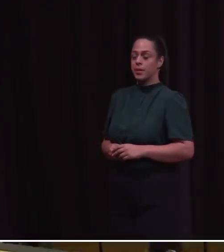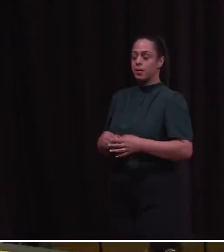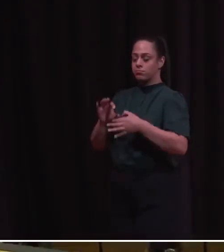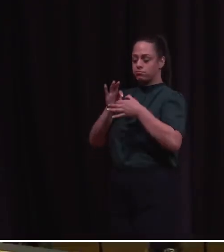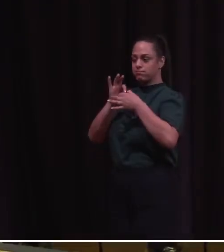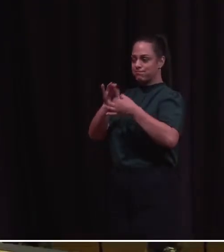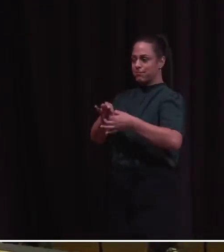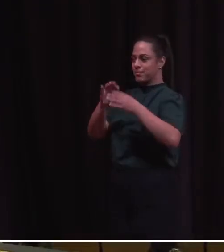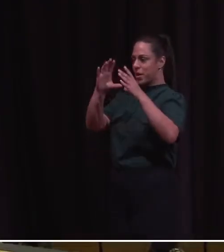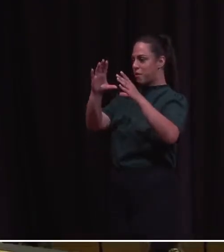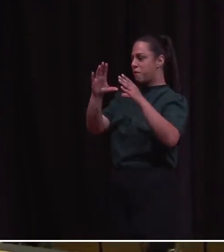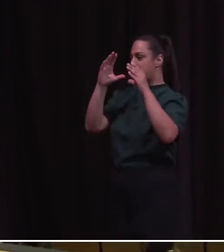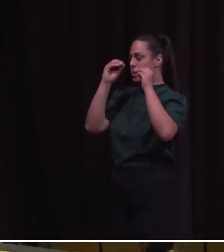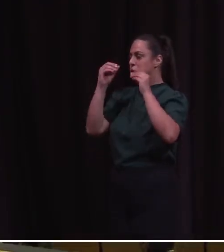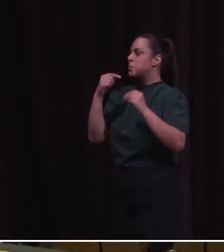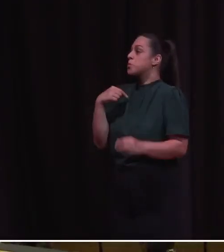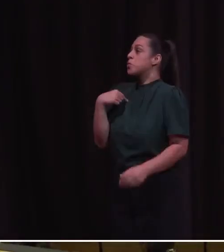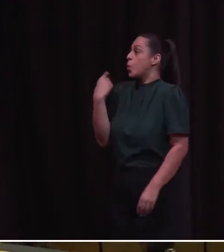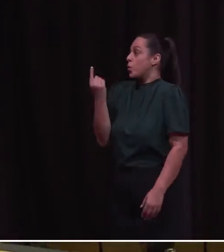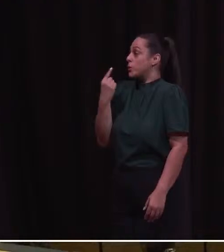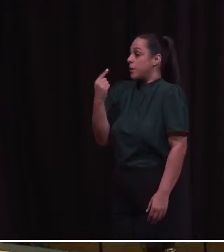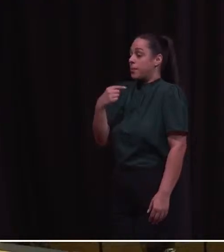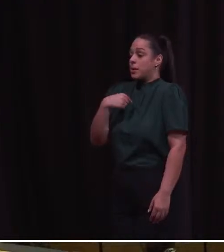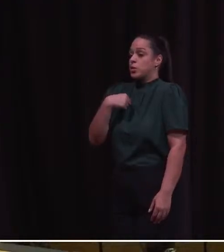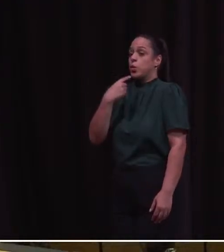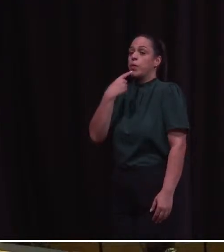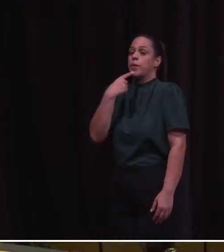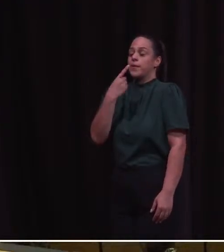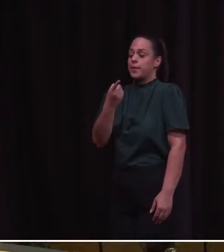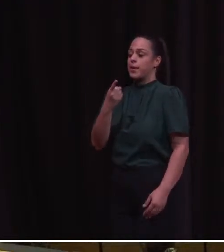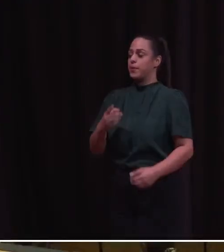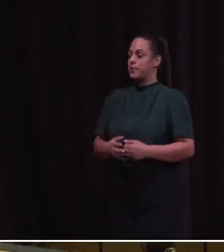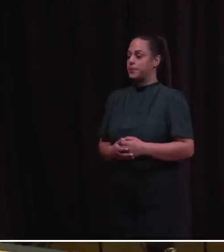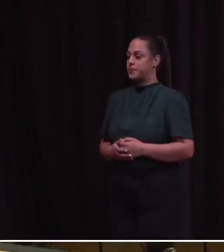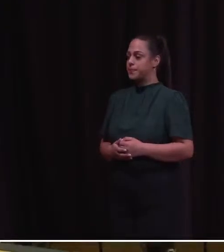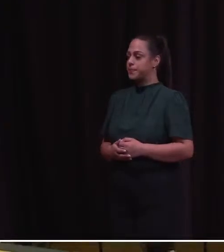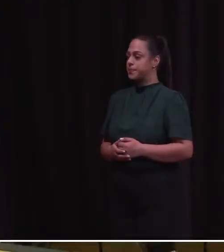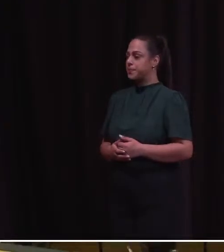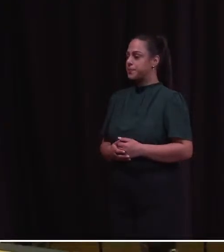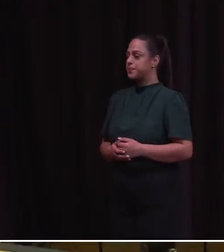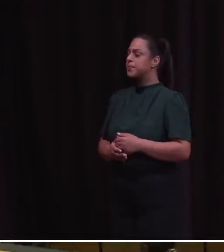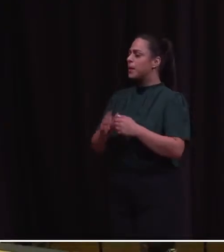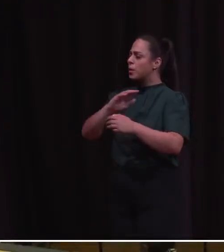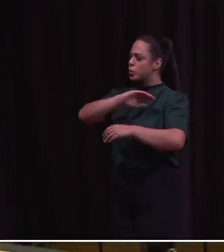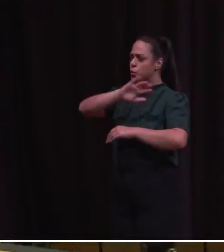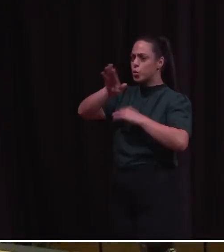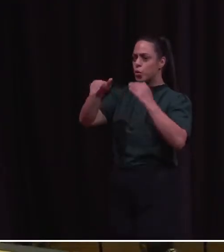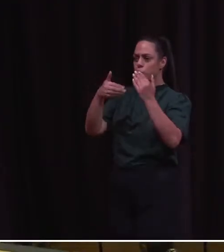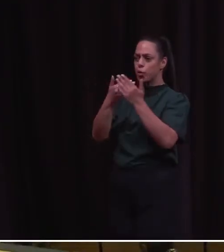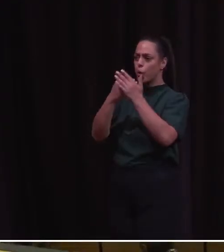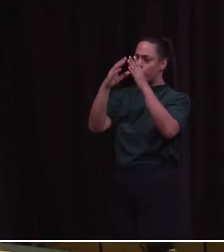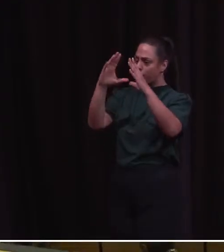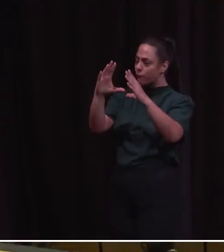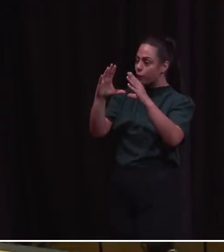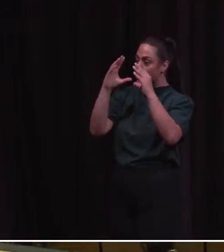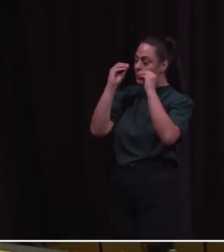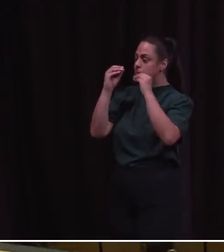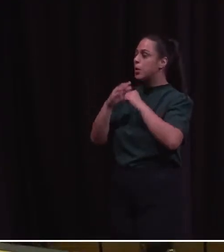I always say this, all the information in the invention of